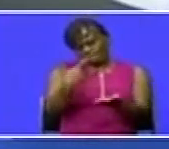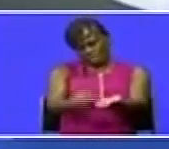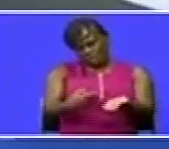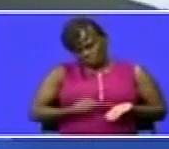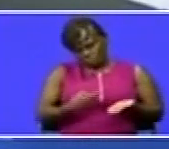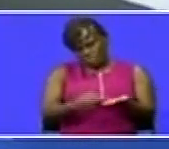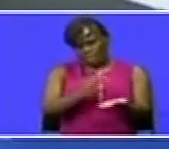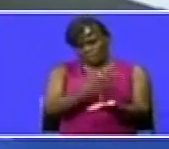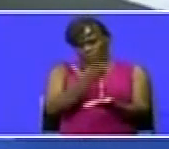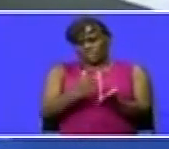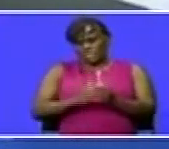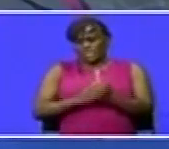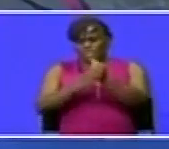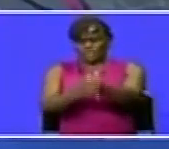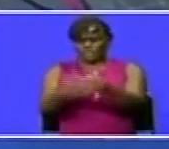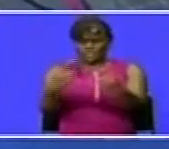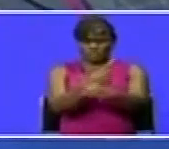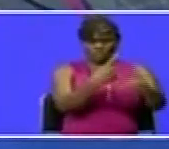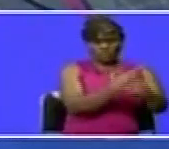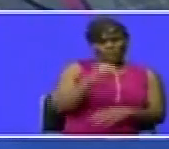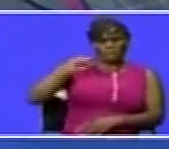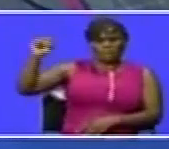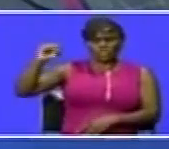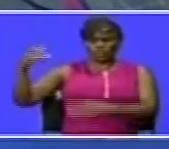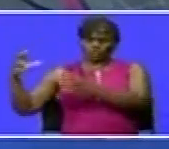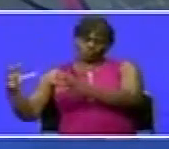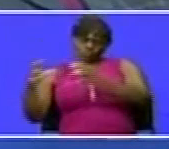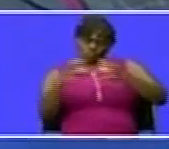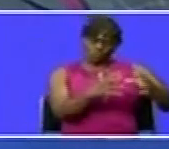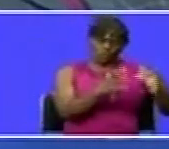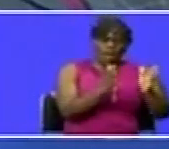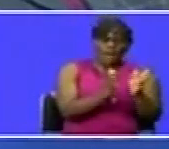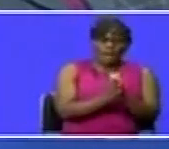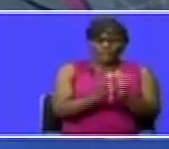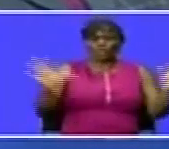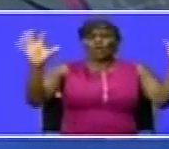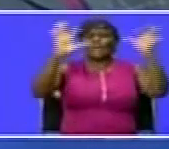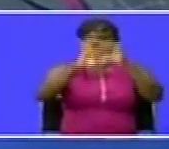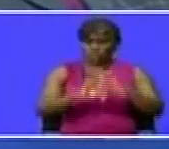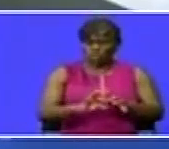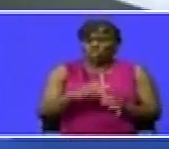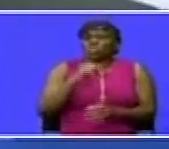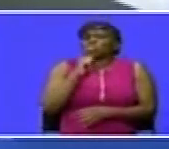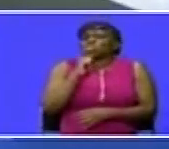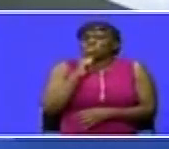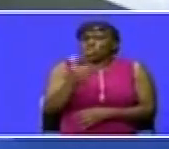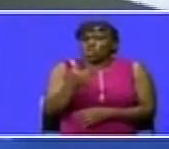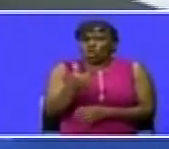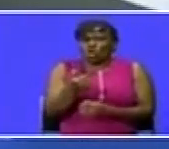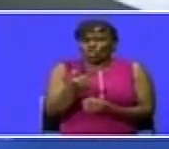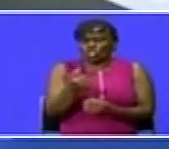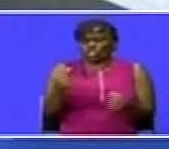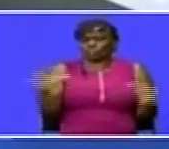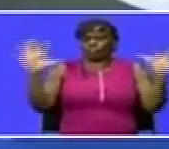dialogue between the leaders of the various political parties and coalitions, not so that we collapse them to